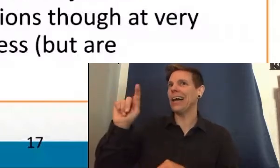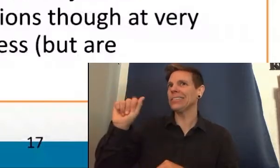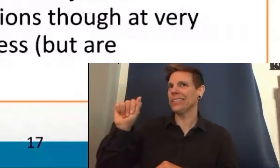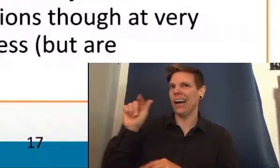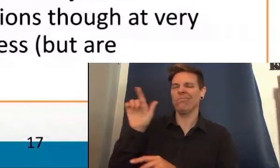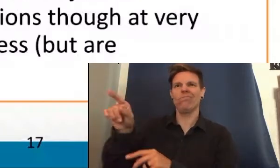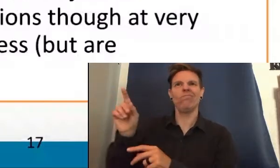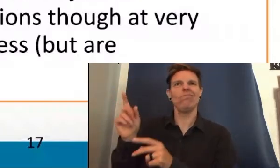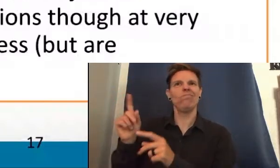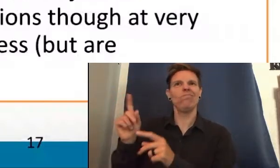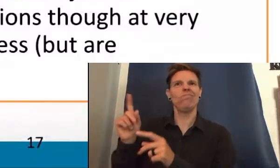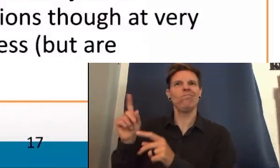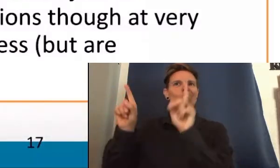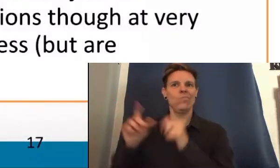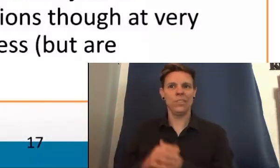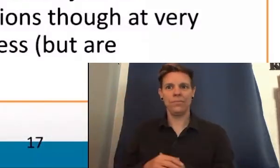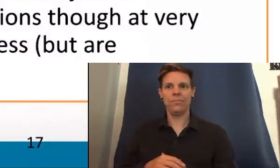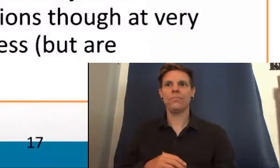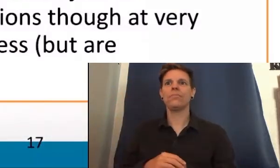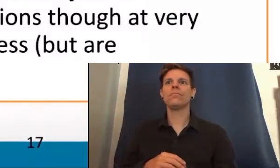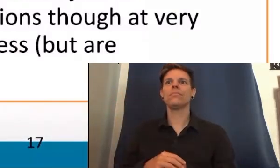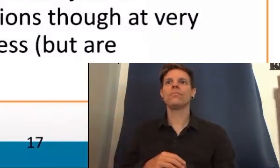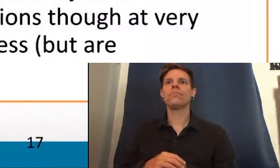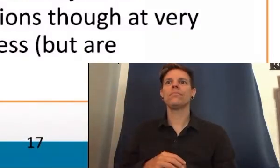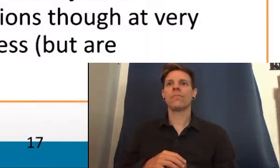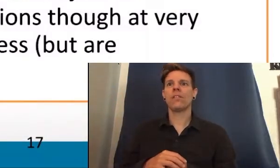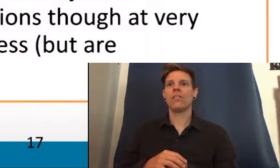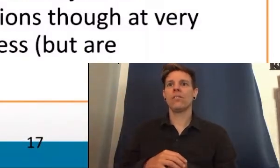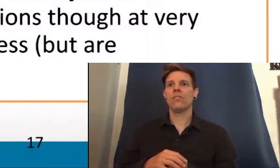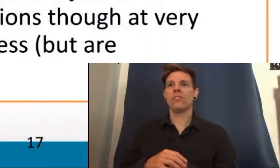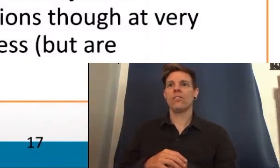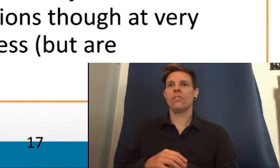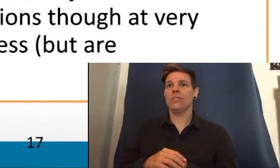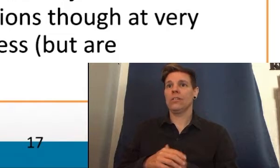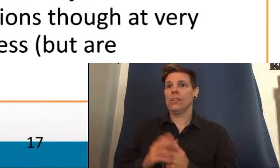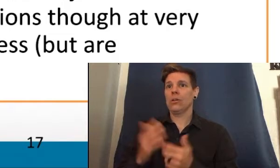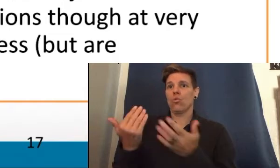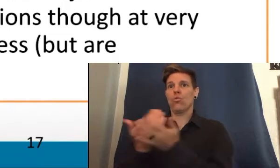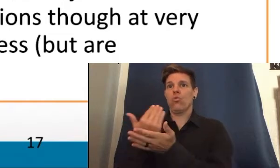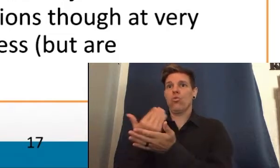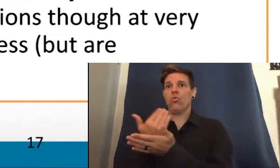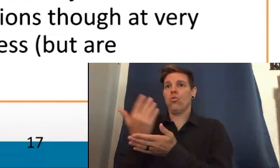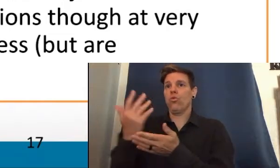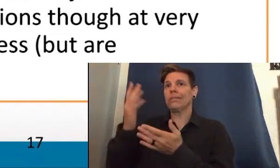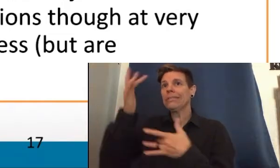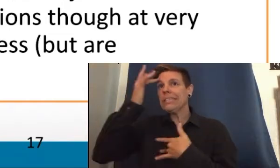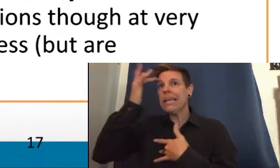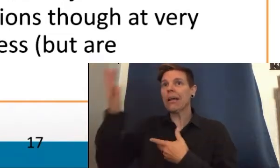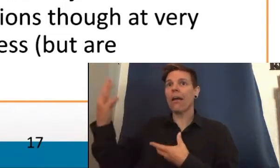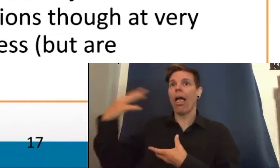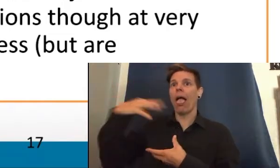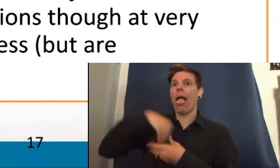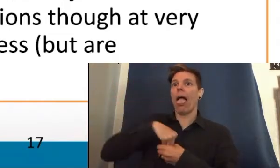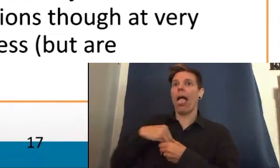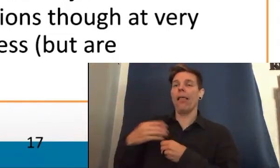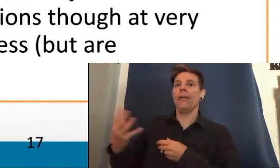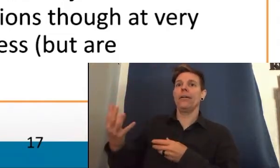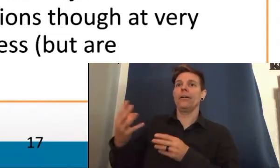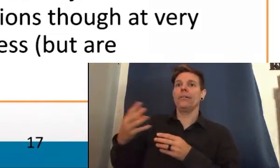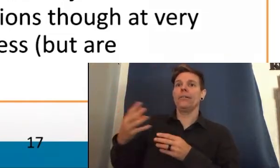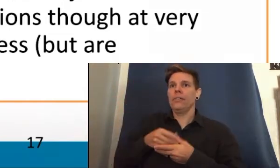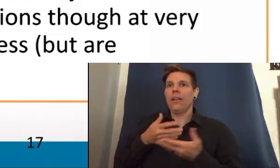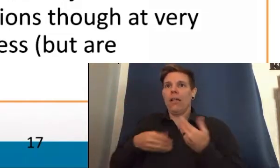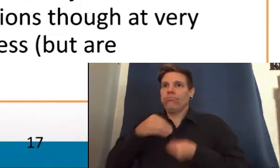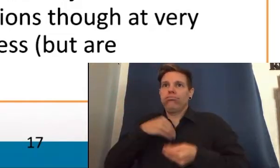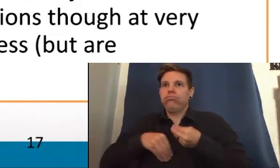virus, and viruses, as they move into a new host, that being humans, adapt very quickly to serve themselves. And serving